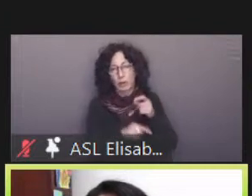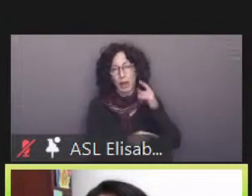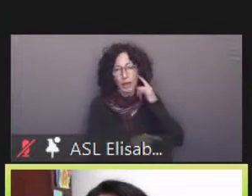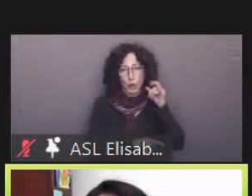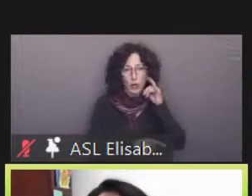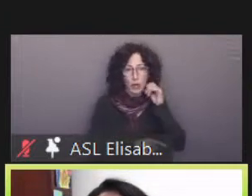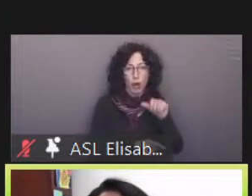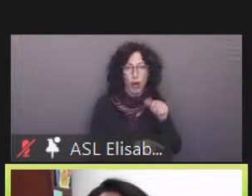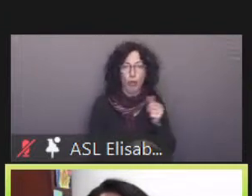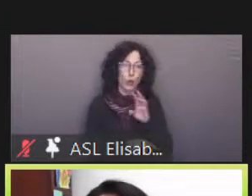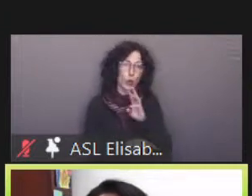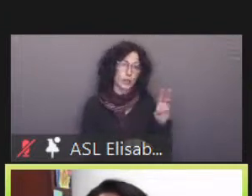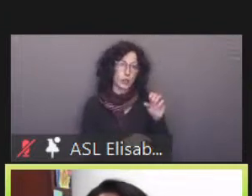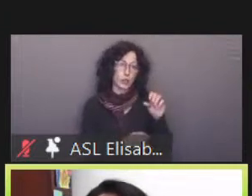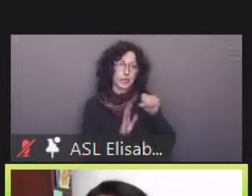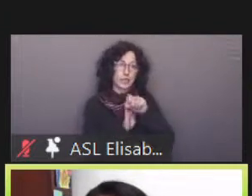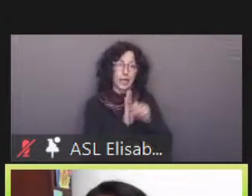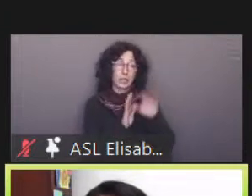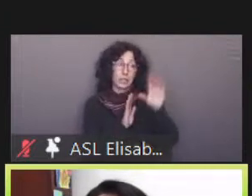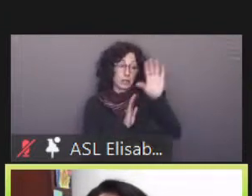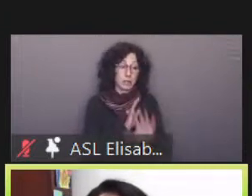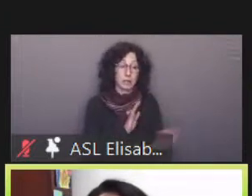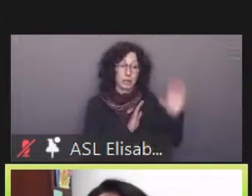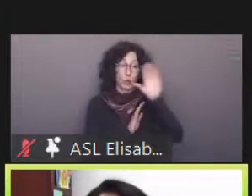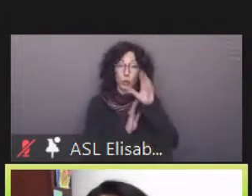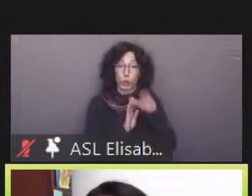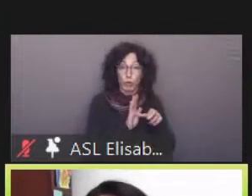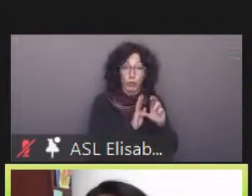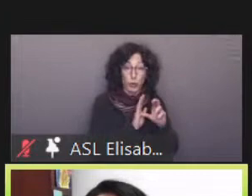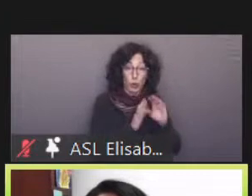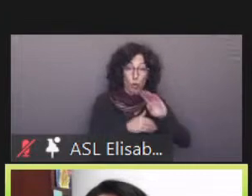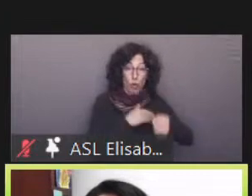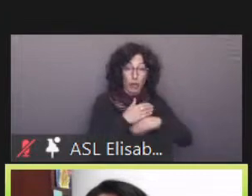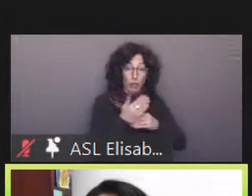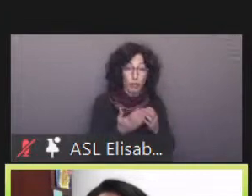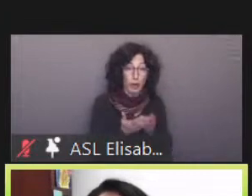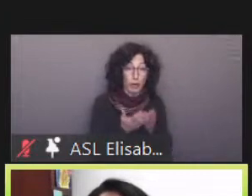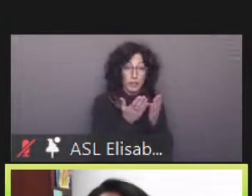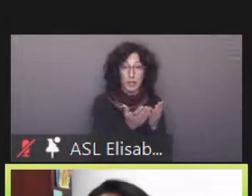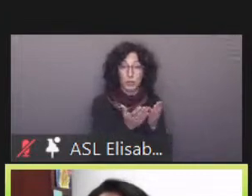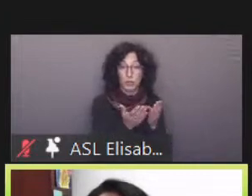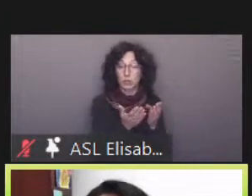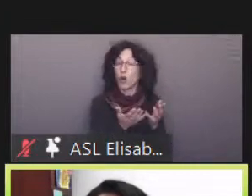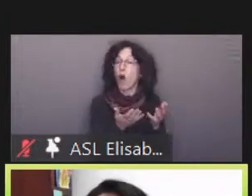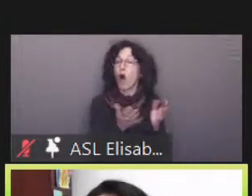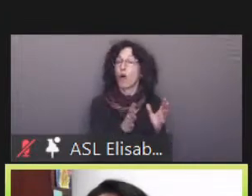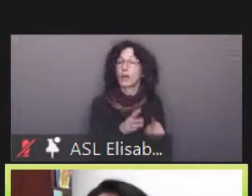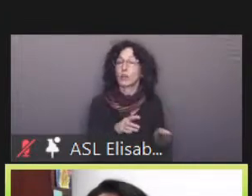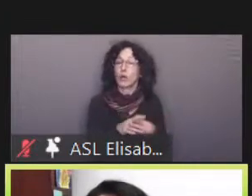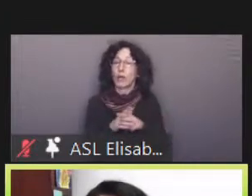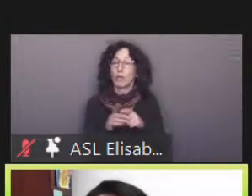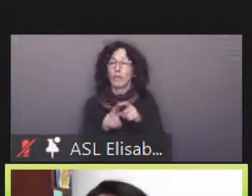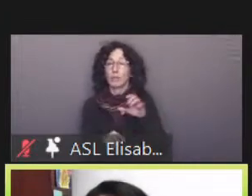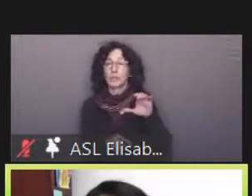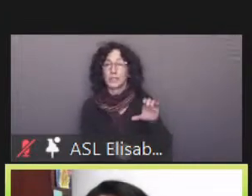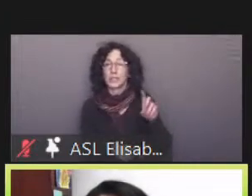Western states, review the recommendations that have already come today from the CDC's Advisory Committee